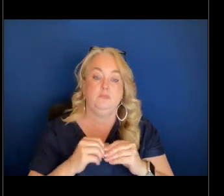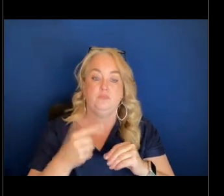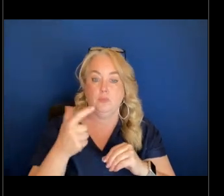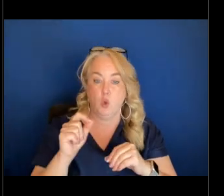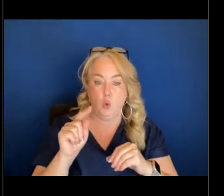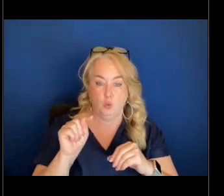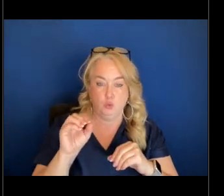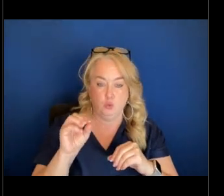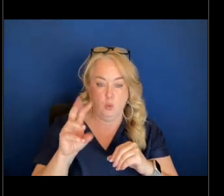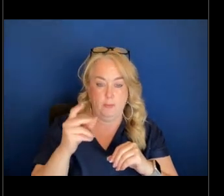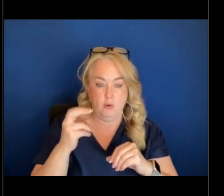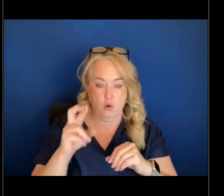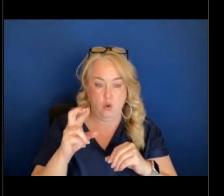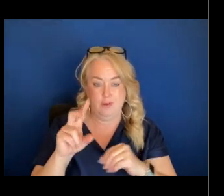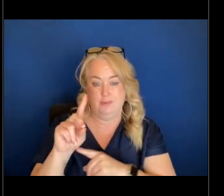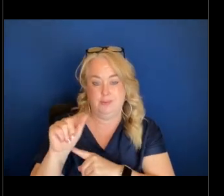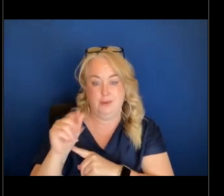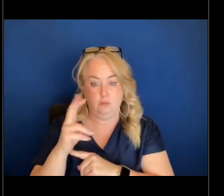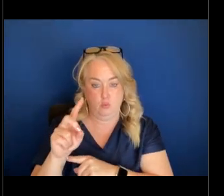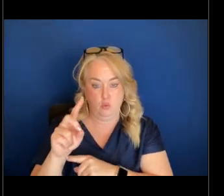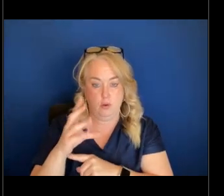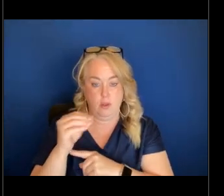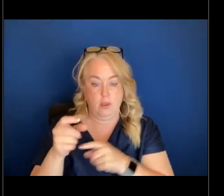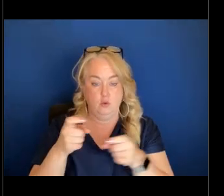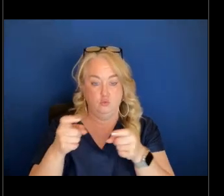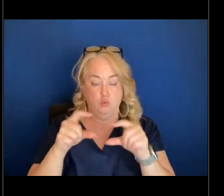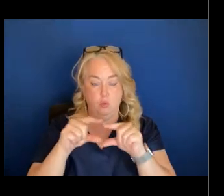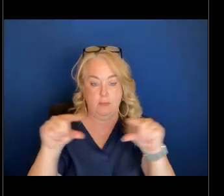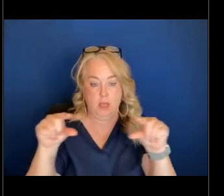GoToWebinar dashboard and control panel.